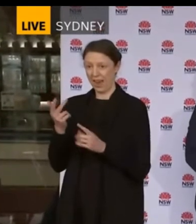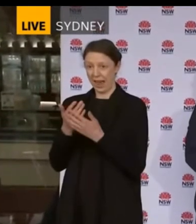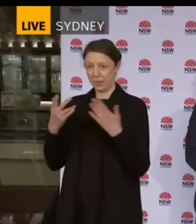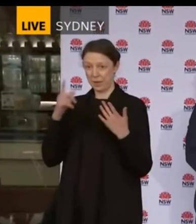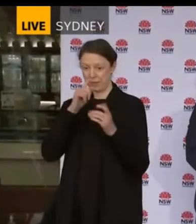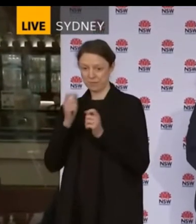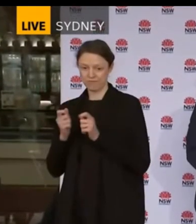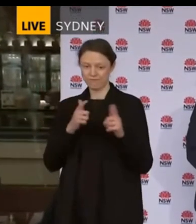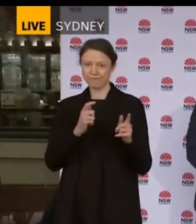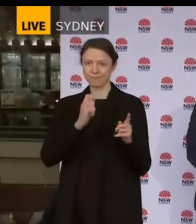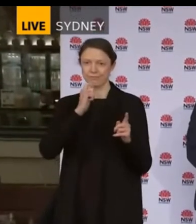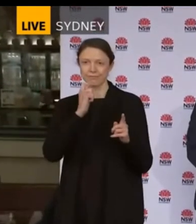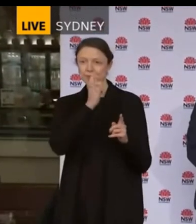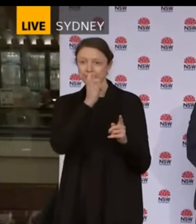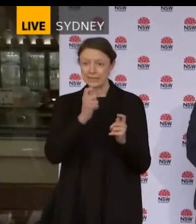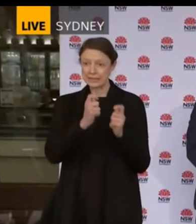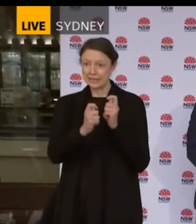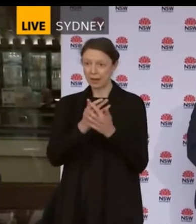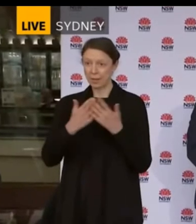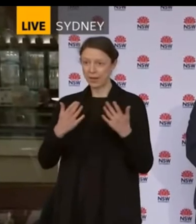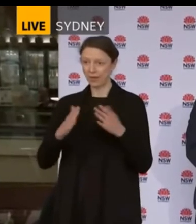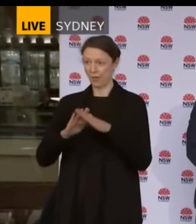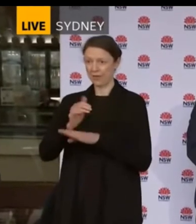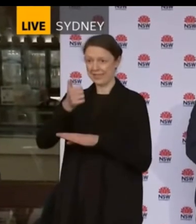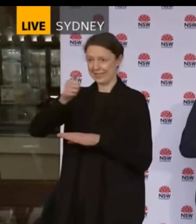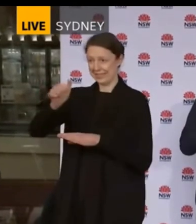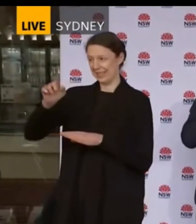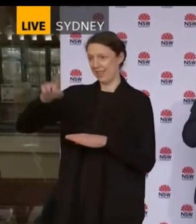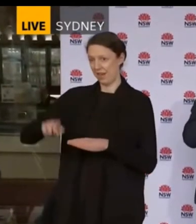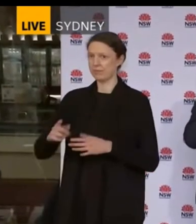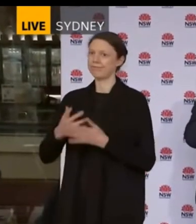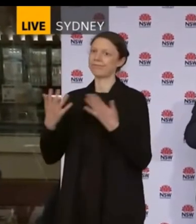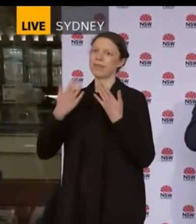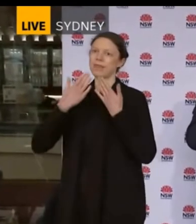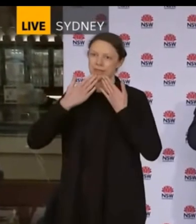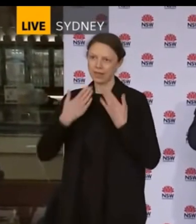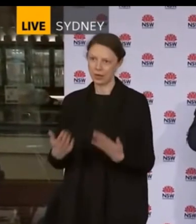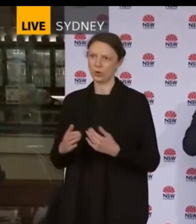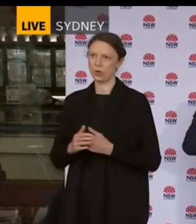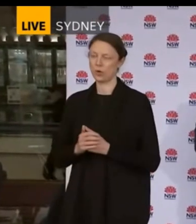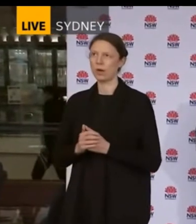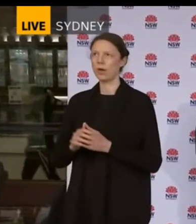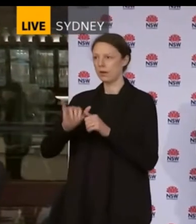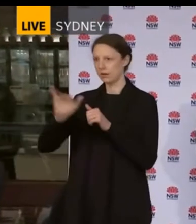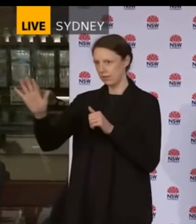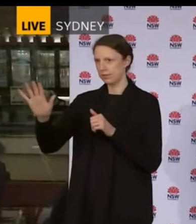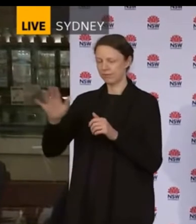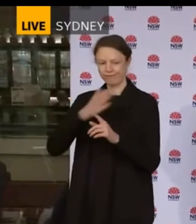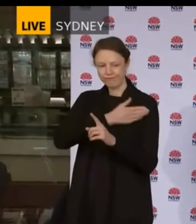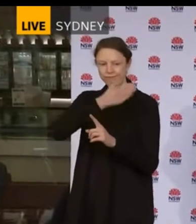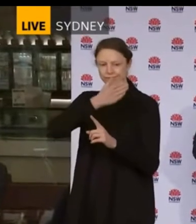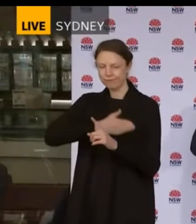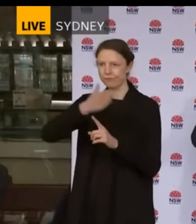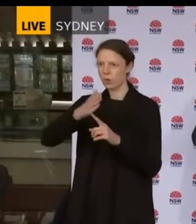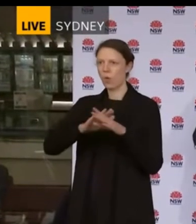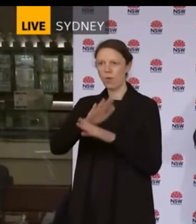last night. That is an outstanding result and comes off the back of consecutive days of 50,000 plus tests.